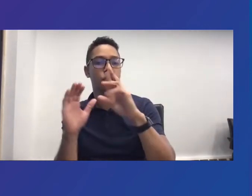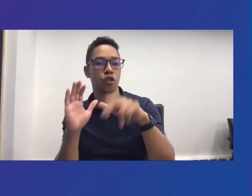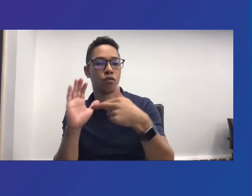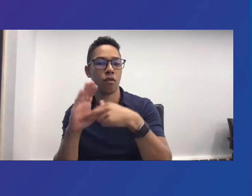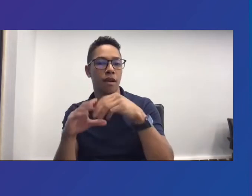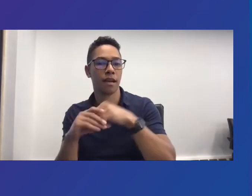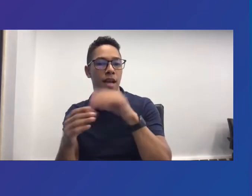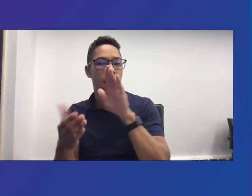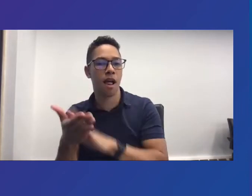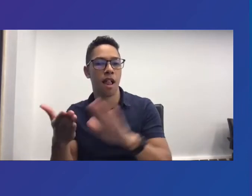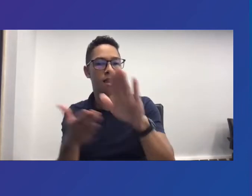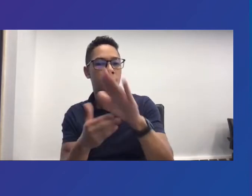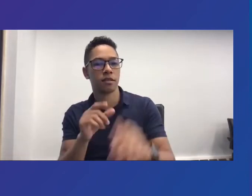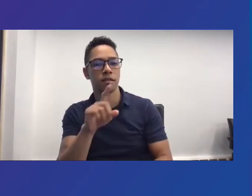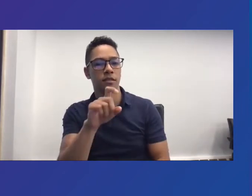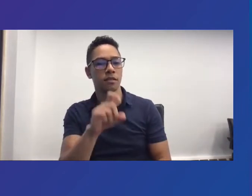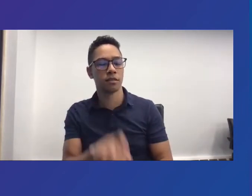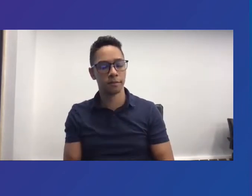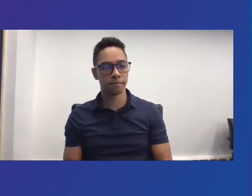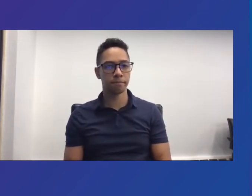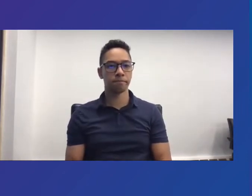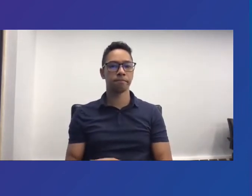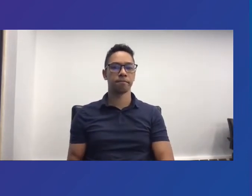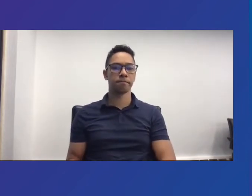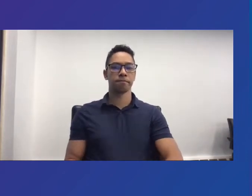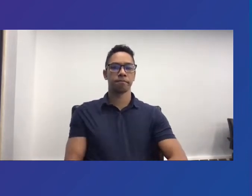Well, very much so is about